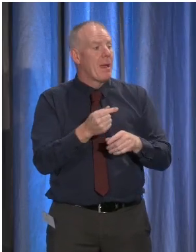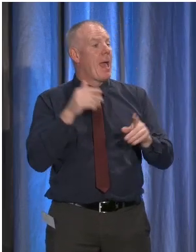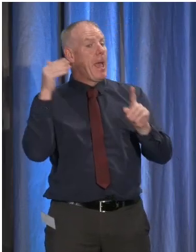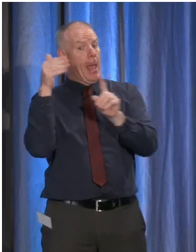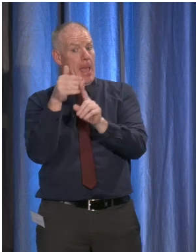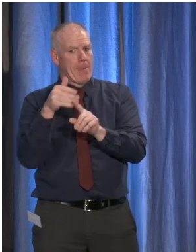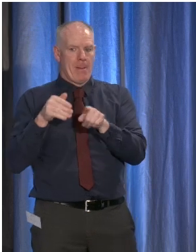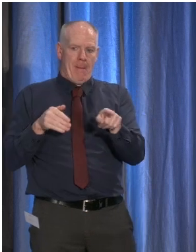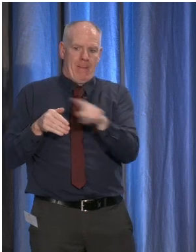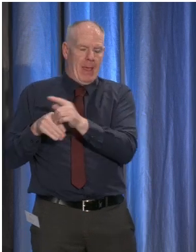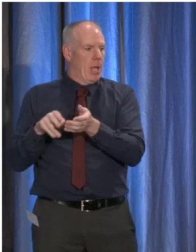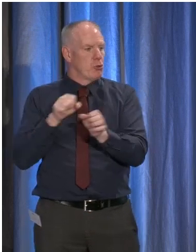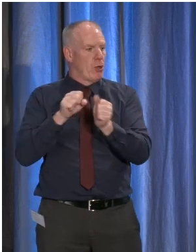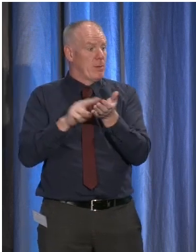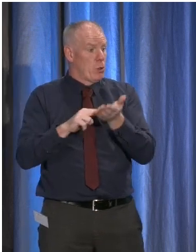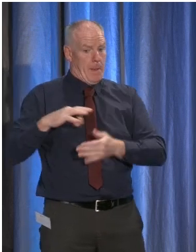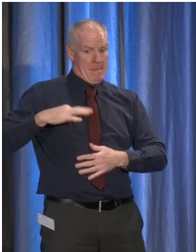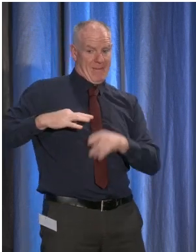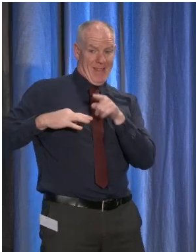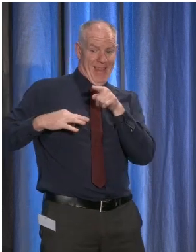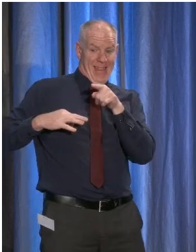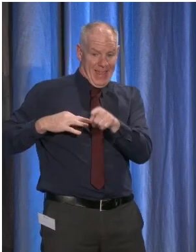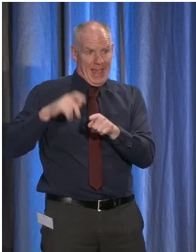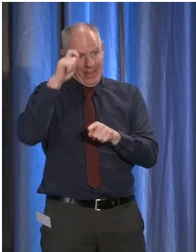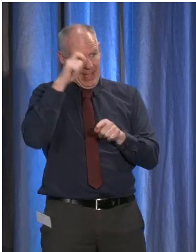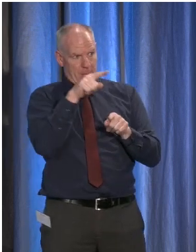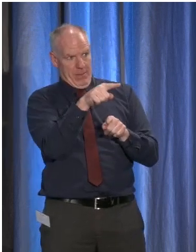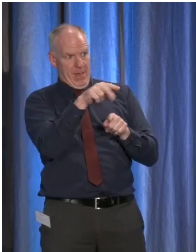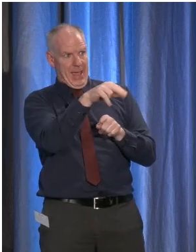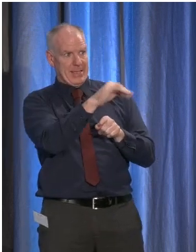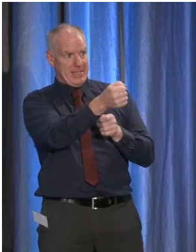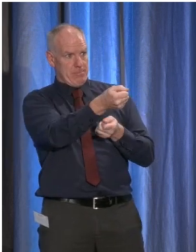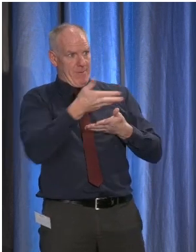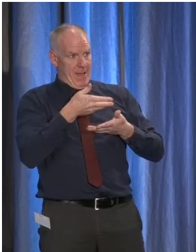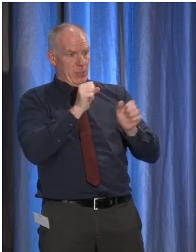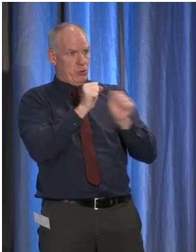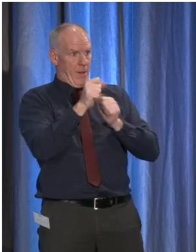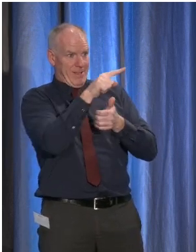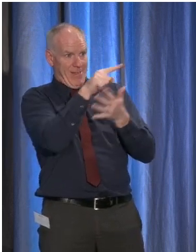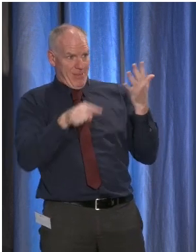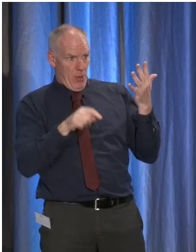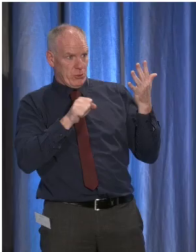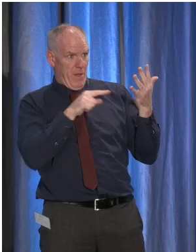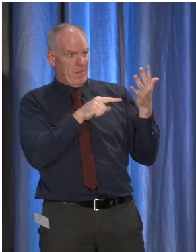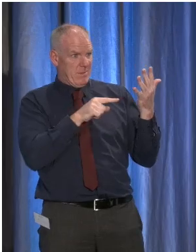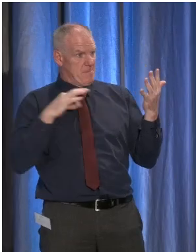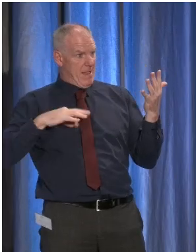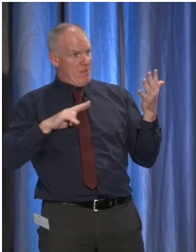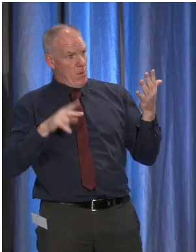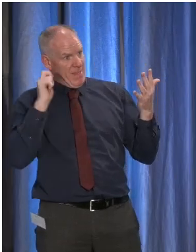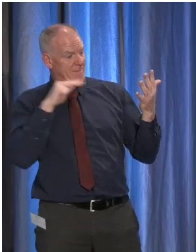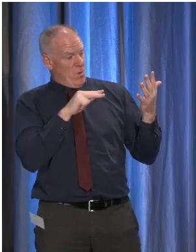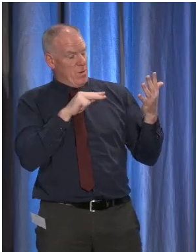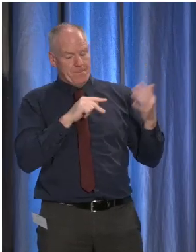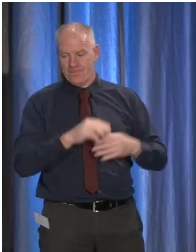beneficiaries feel about these services as a continuum of support and the difference they make. So thinking about methodological